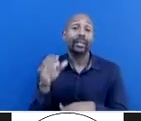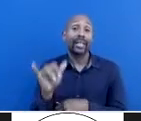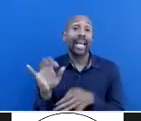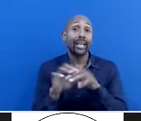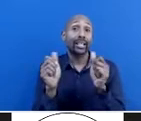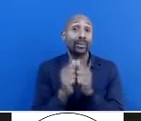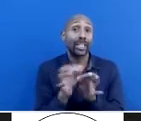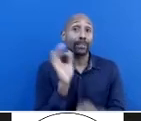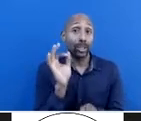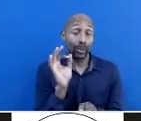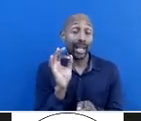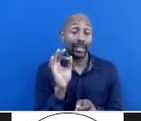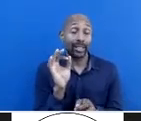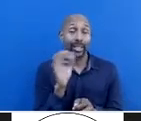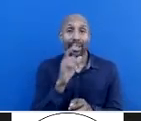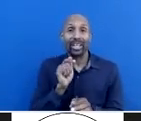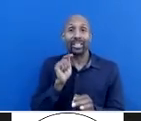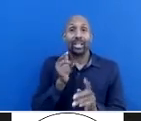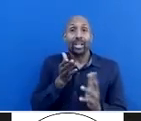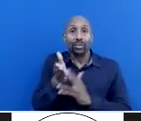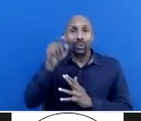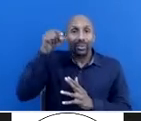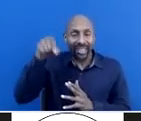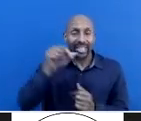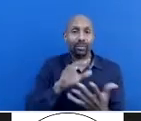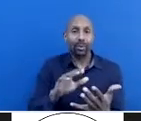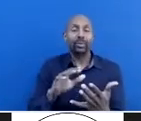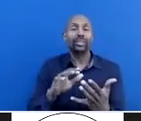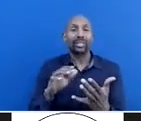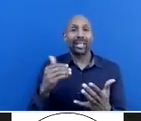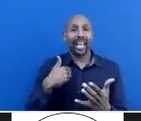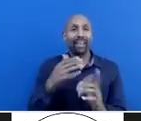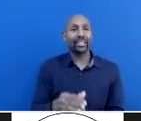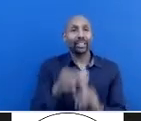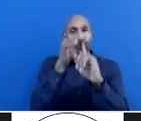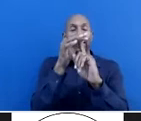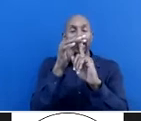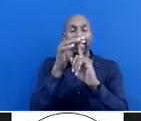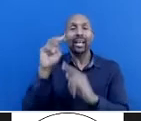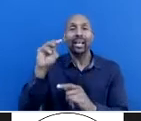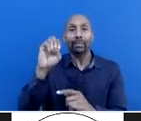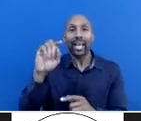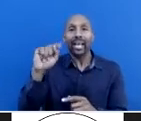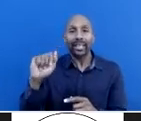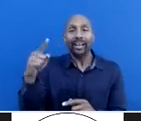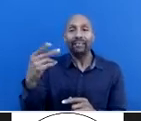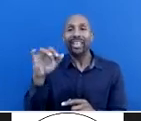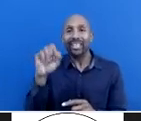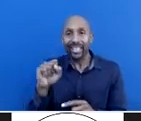kind of metaphysics that's being expressed. So with y'all's permission, I'll move into that. I use the ring